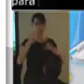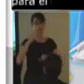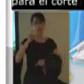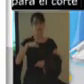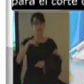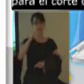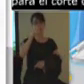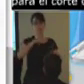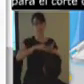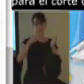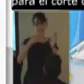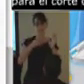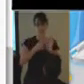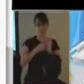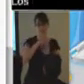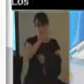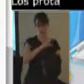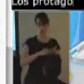lawn cutting, lawn mowing.